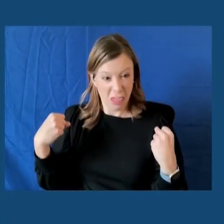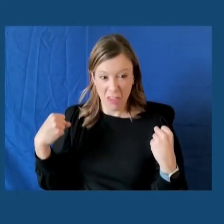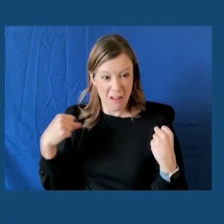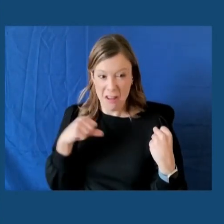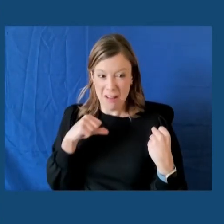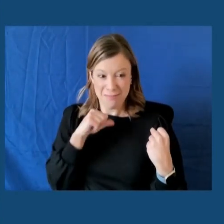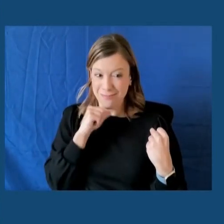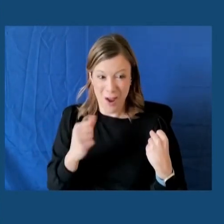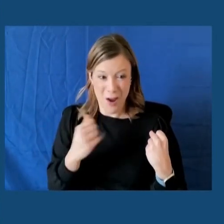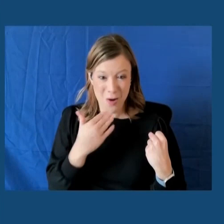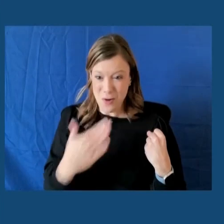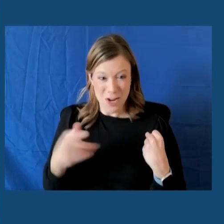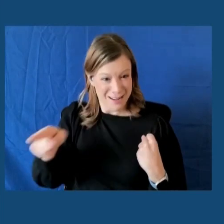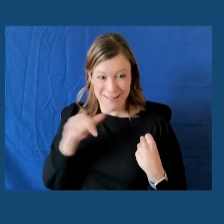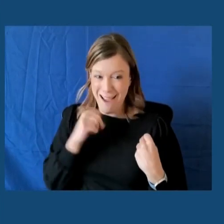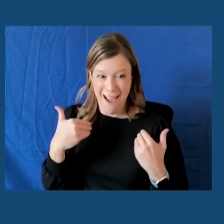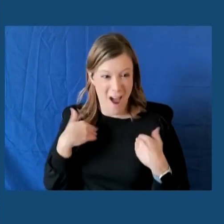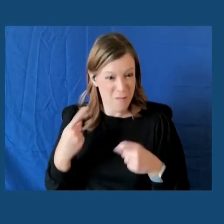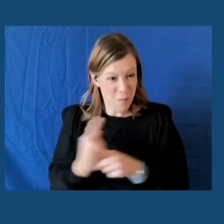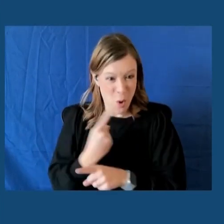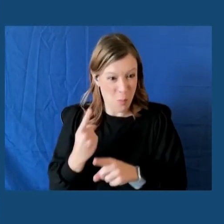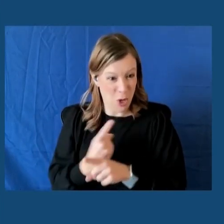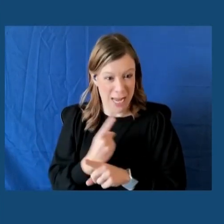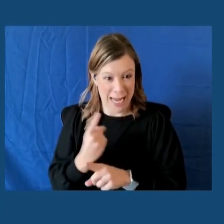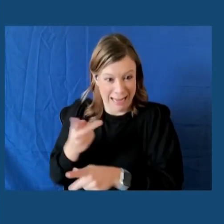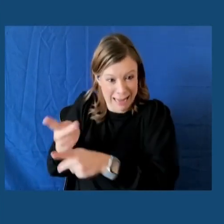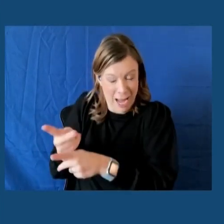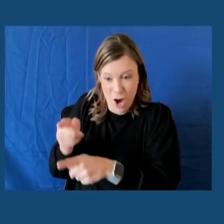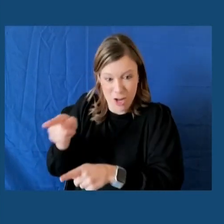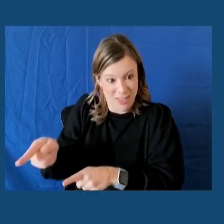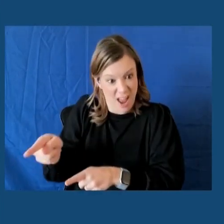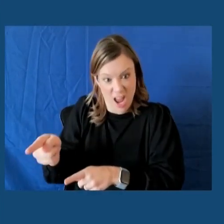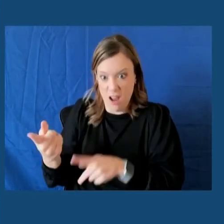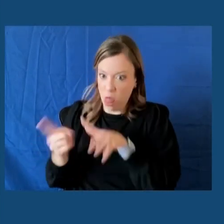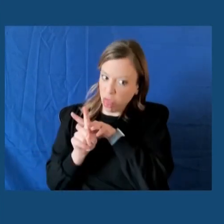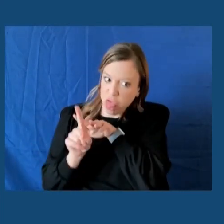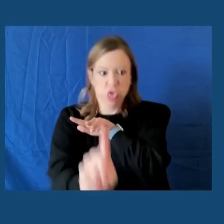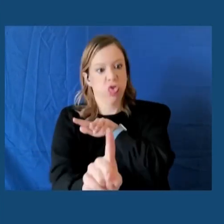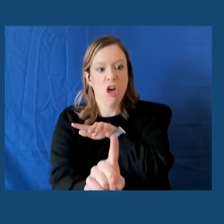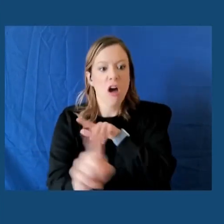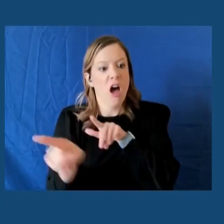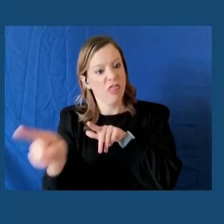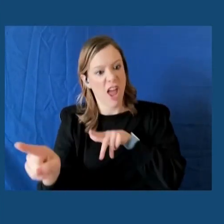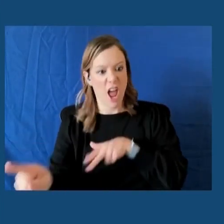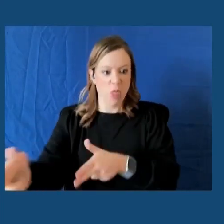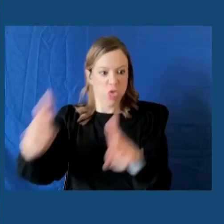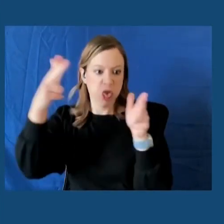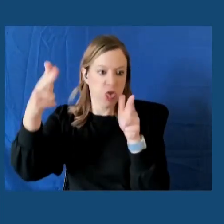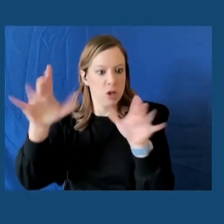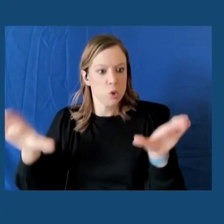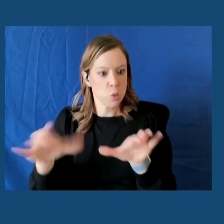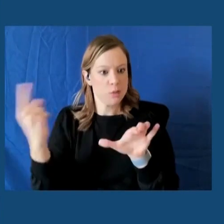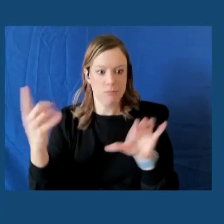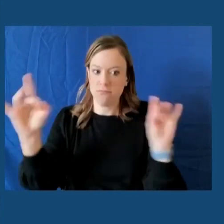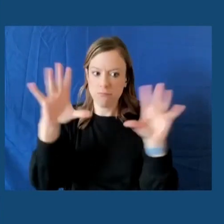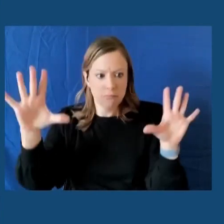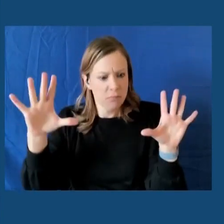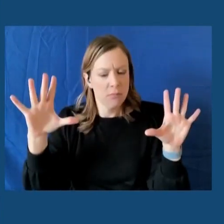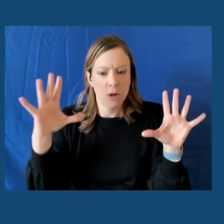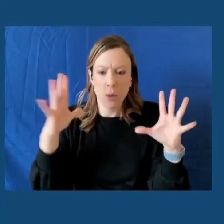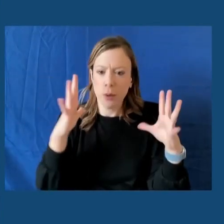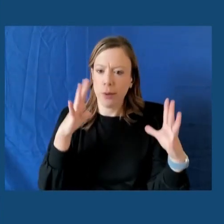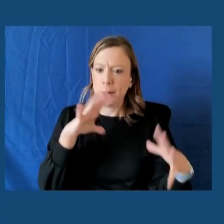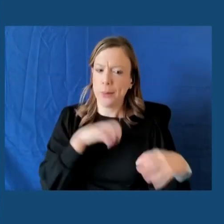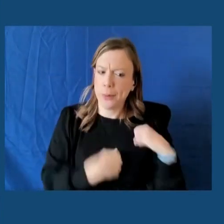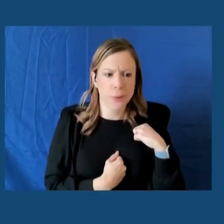need and go on to commit violent acts. The potential of a crime, no matter how serious, is causing anxiety